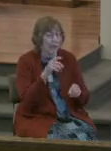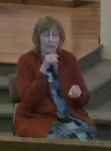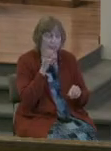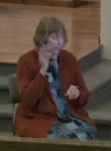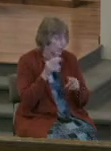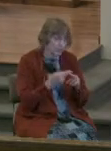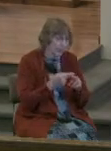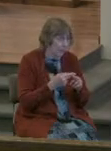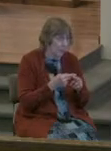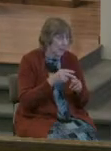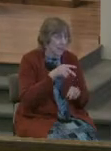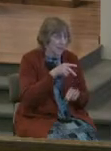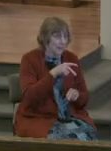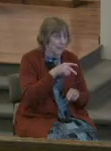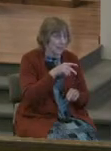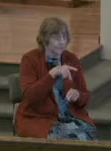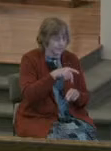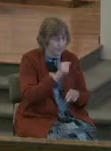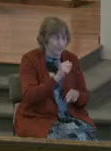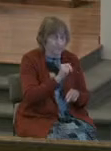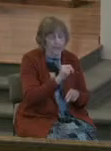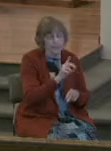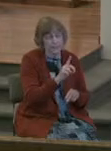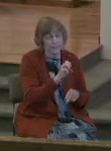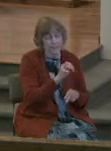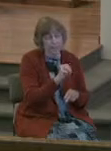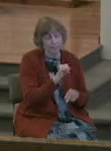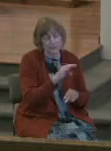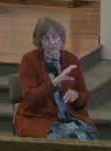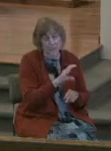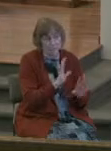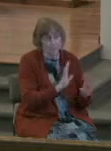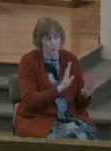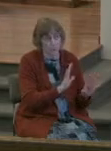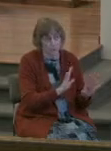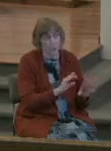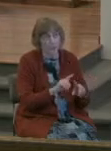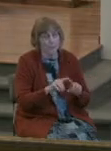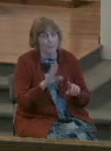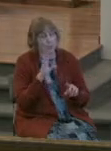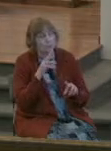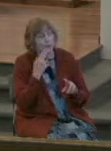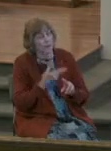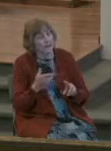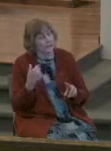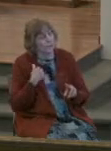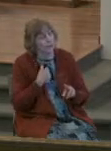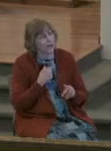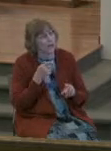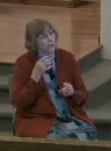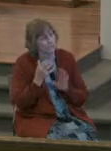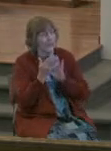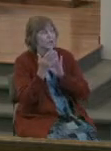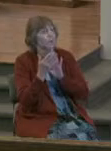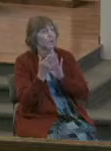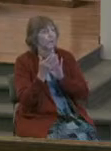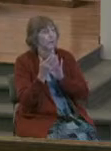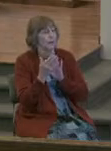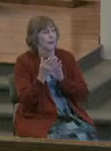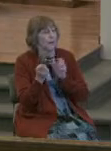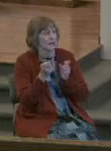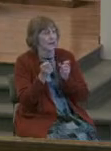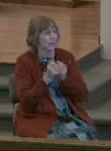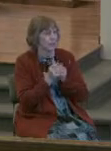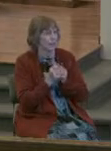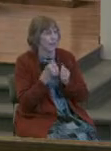message about the pandemic, but I want us to look at some of the things that we are faced with, things that we are dealing with right now in our world. And